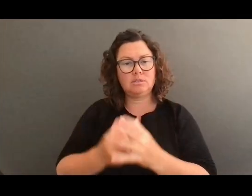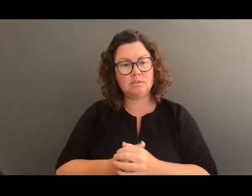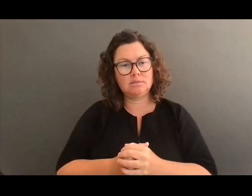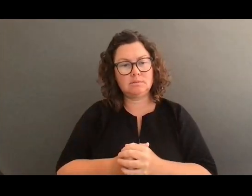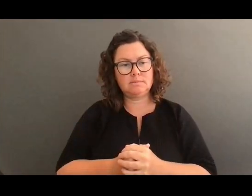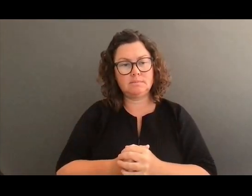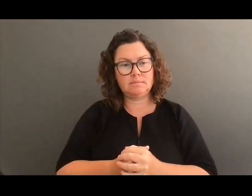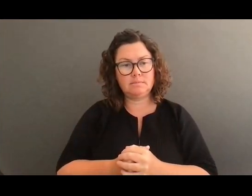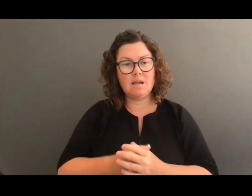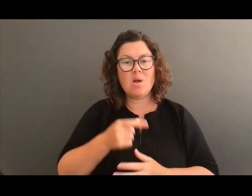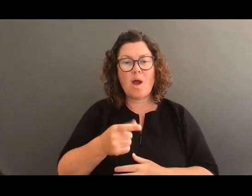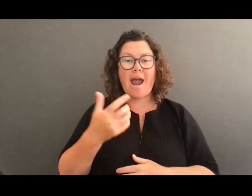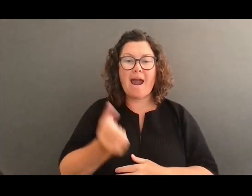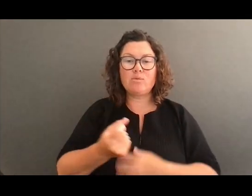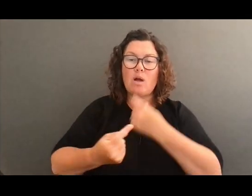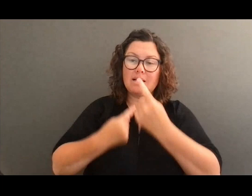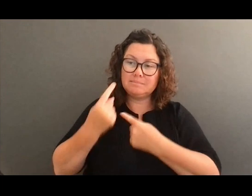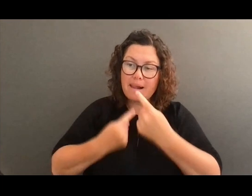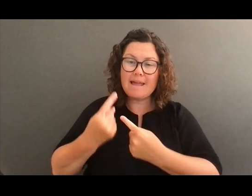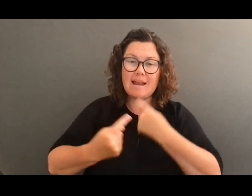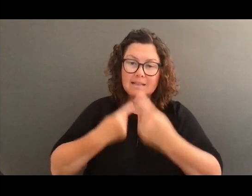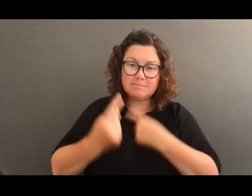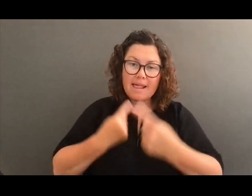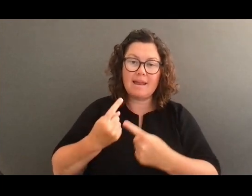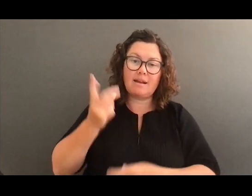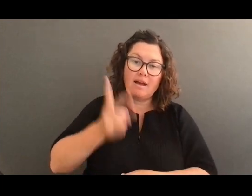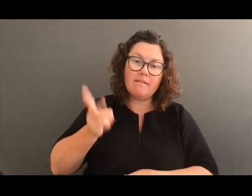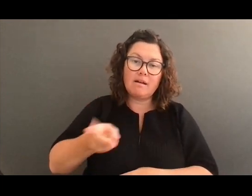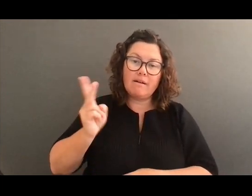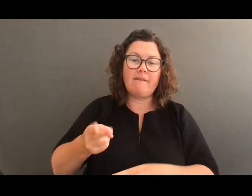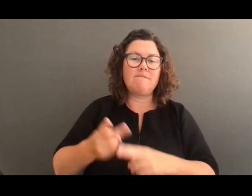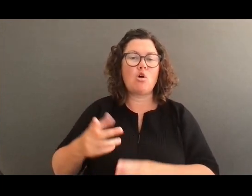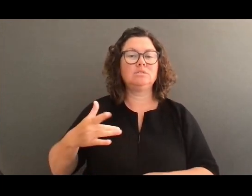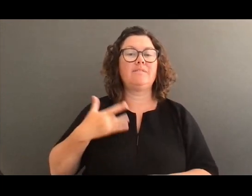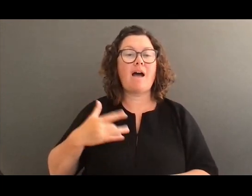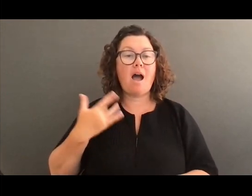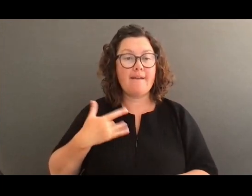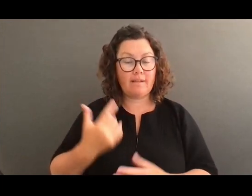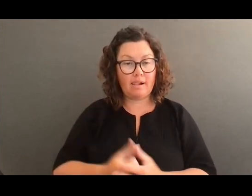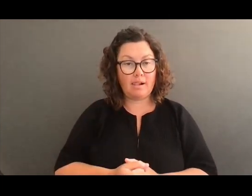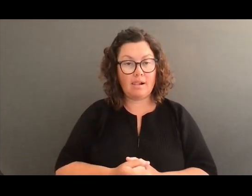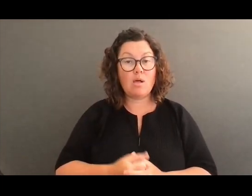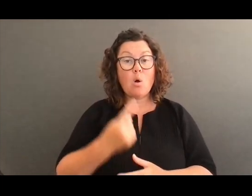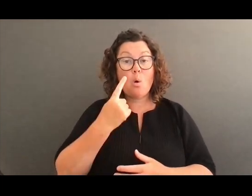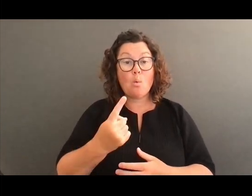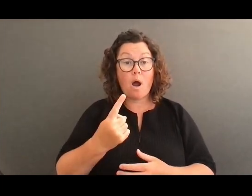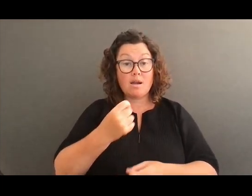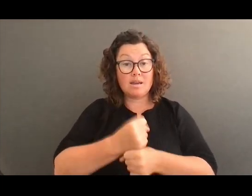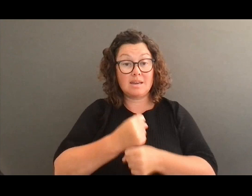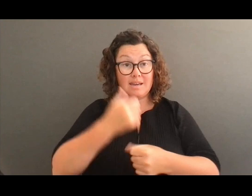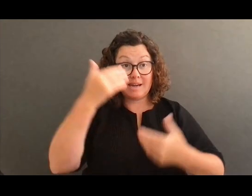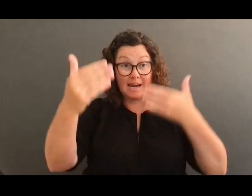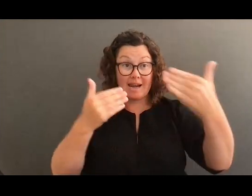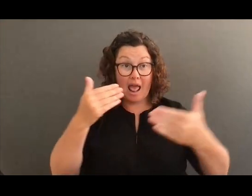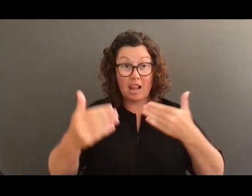survival. One of the ways many galleries that I spoke to did this was to keep a focus of students at the learning of this